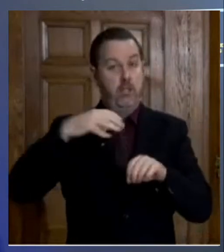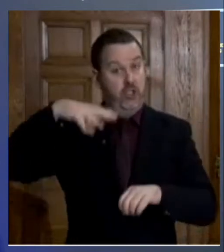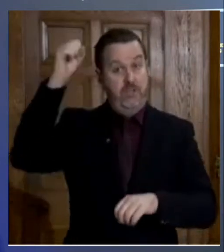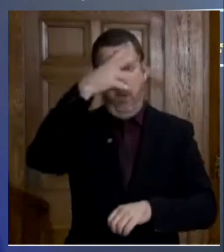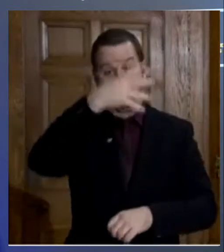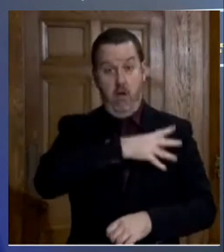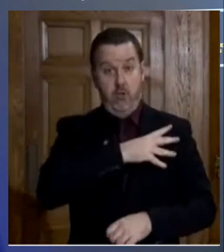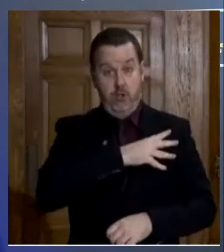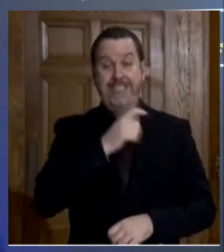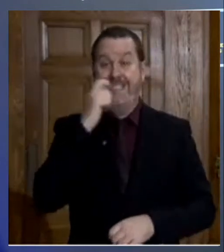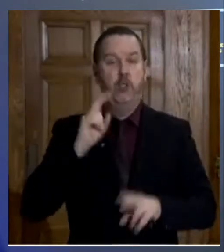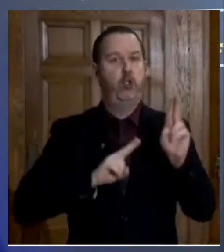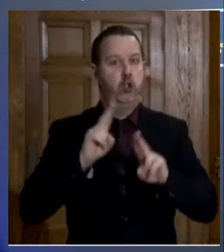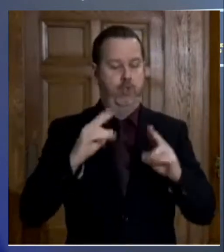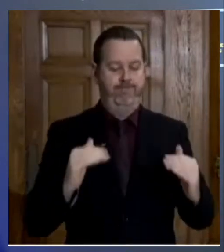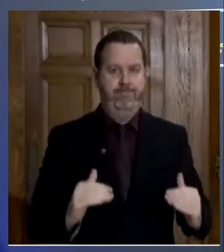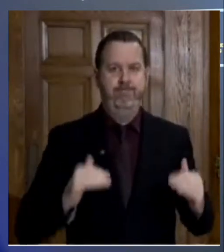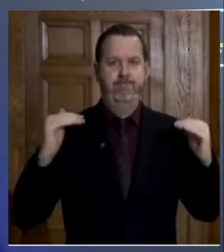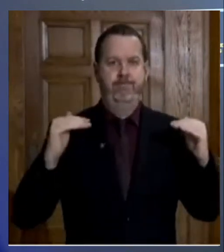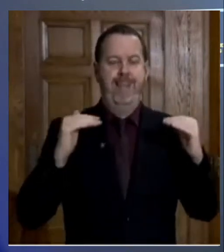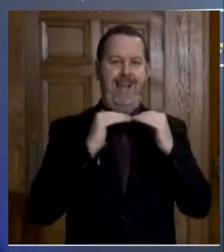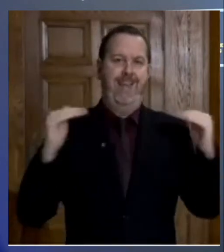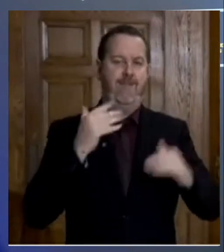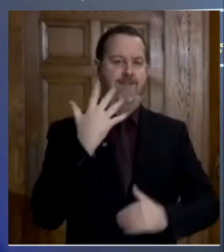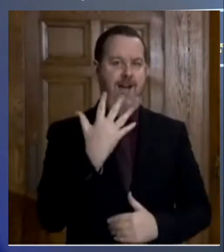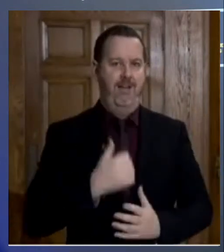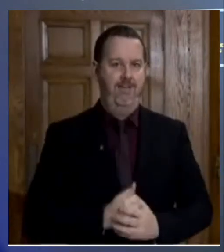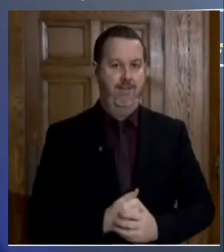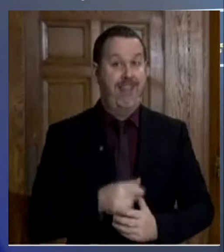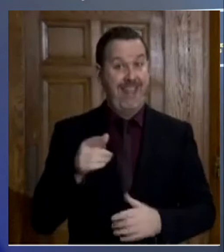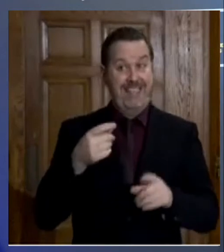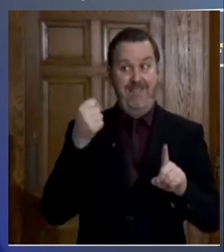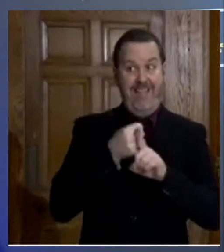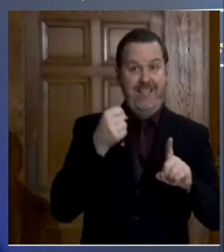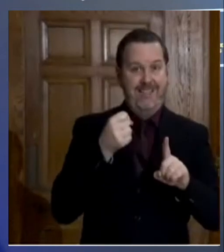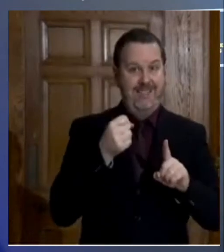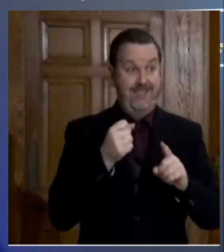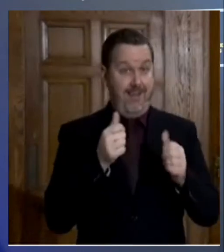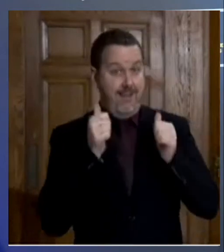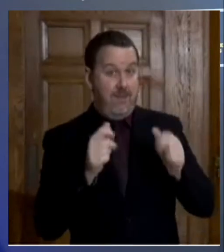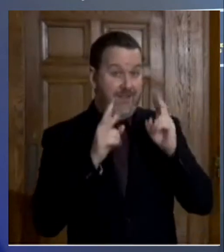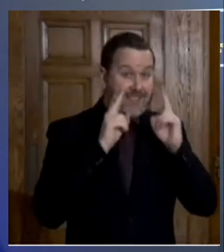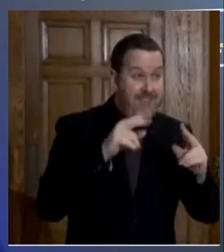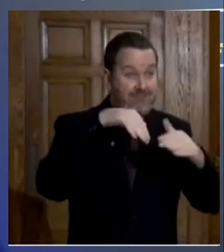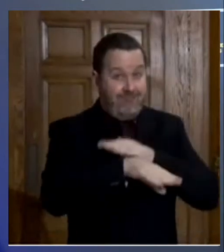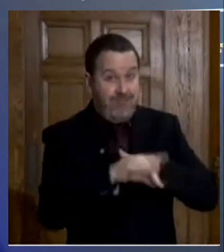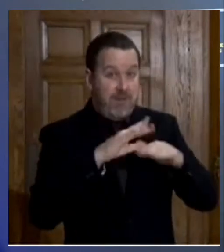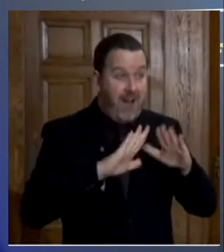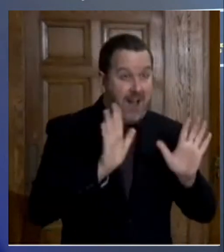5. This impacts on the implementation of visiting guidance in all care settings across Northern